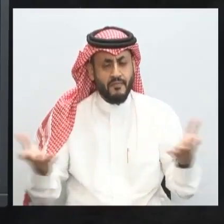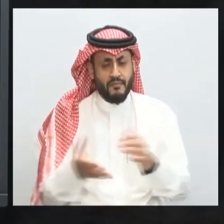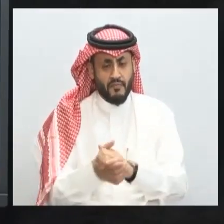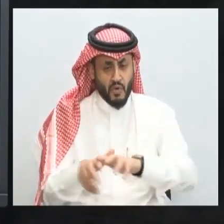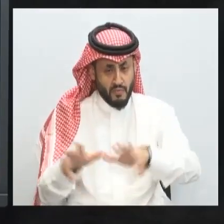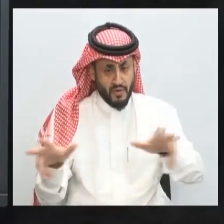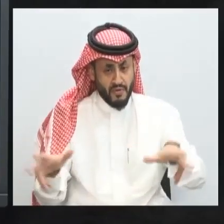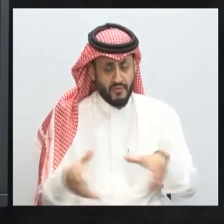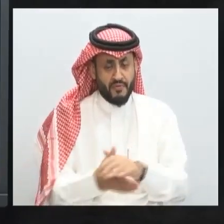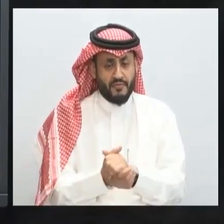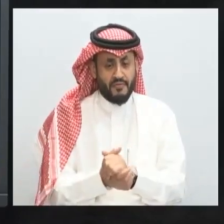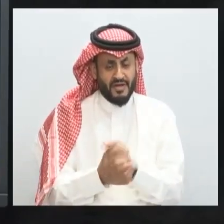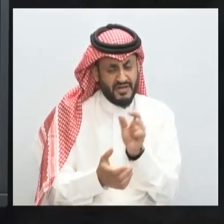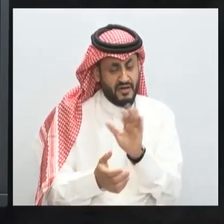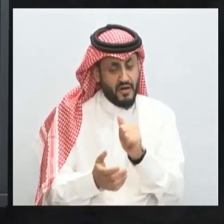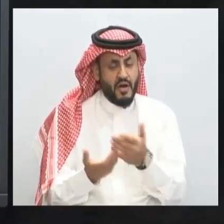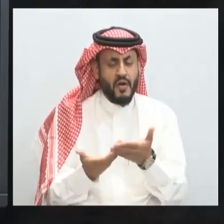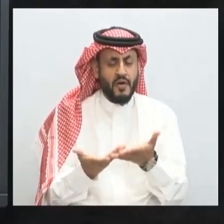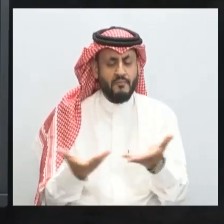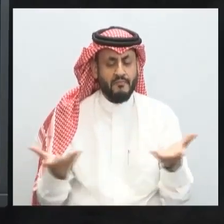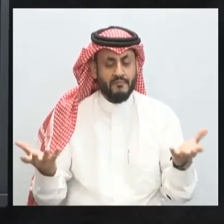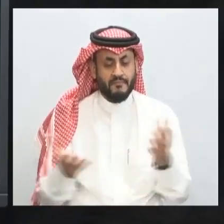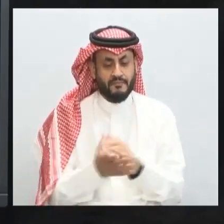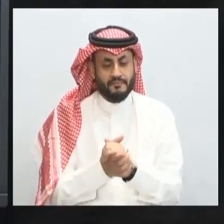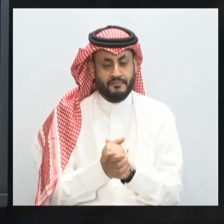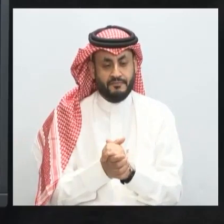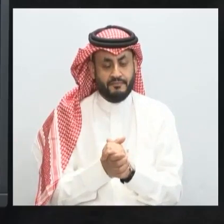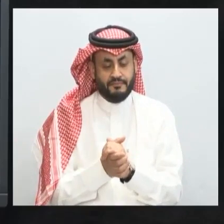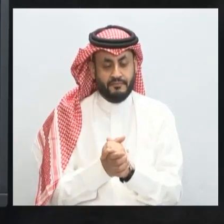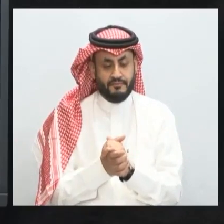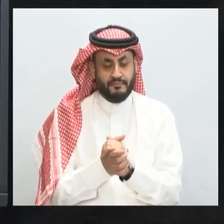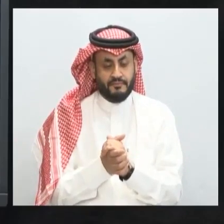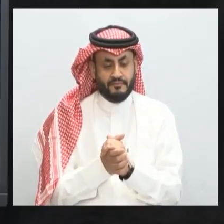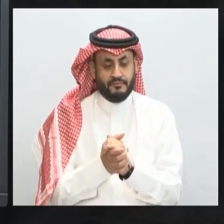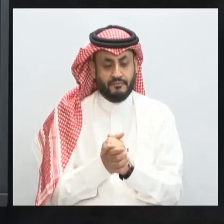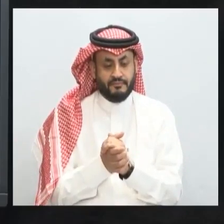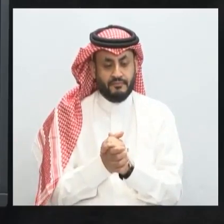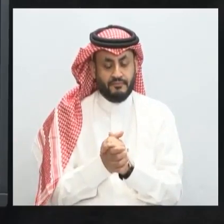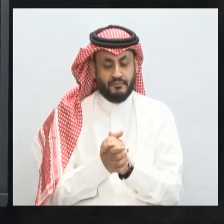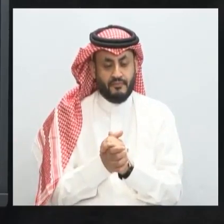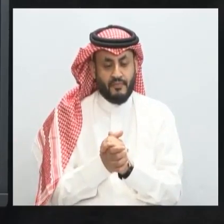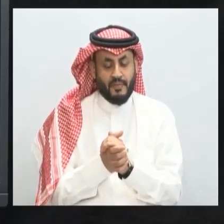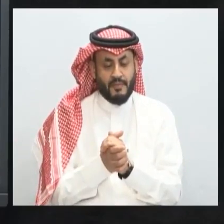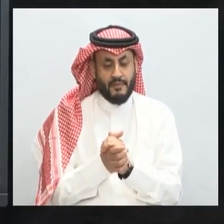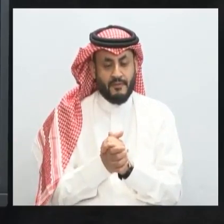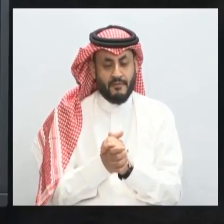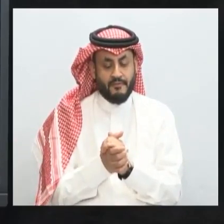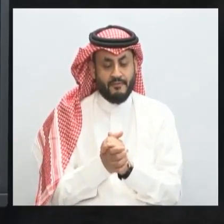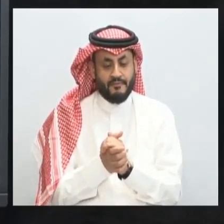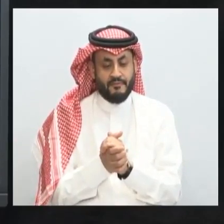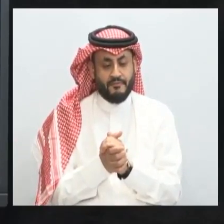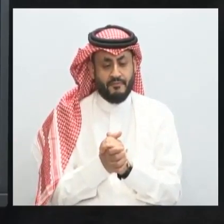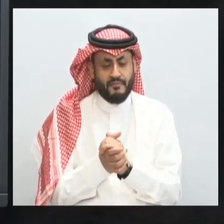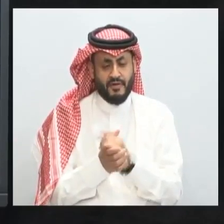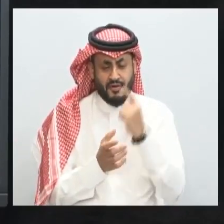area in front of him. Actually, it's not just even wide. We can say that it's something enormous or maybe even endless. If you